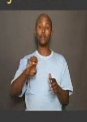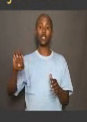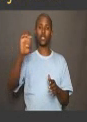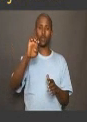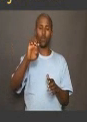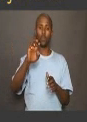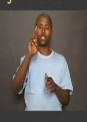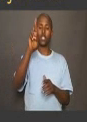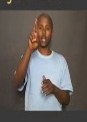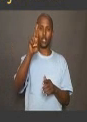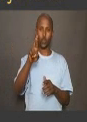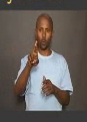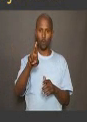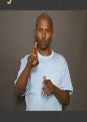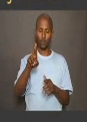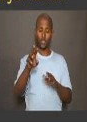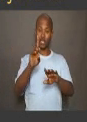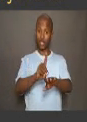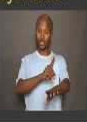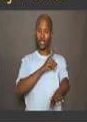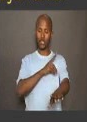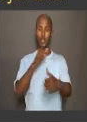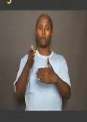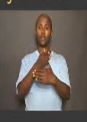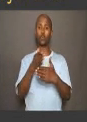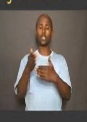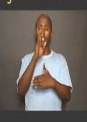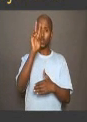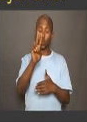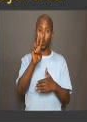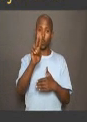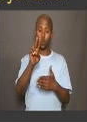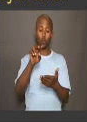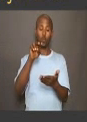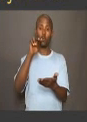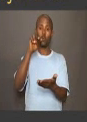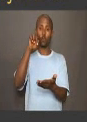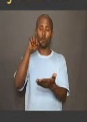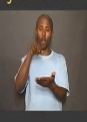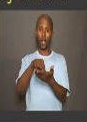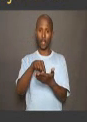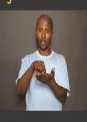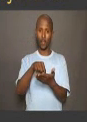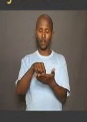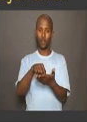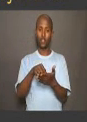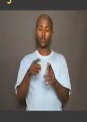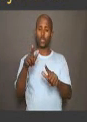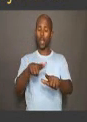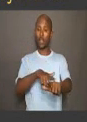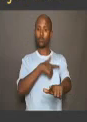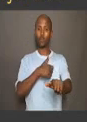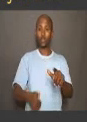the ratio of the distance between the two foci to the length of the